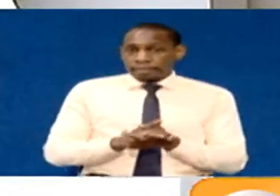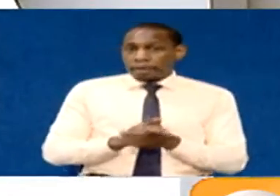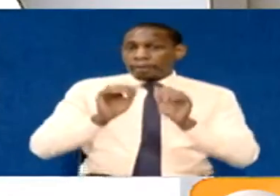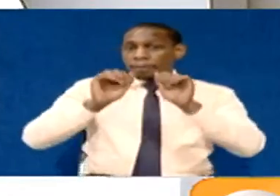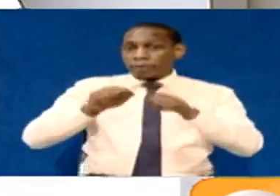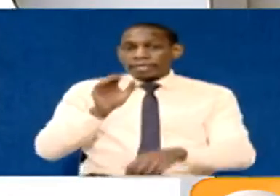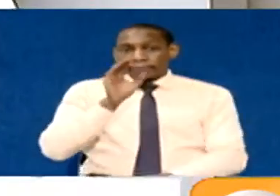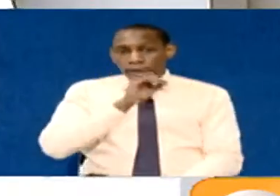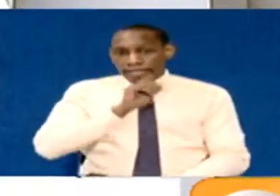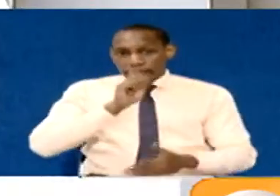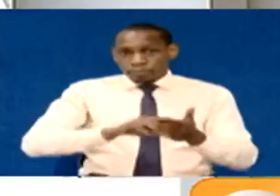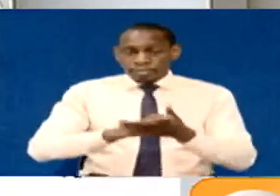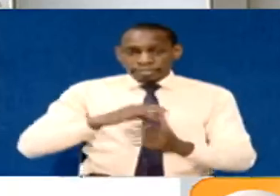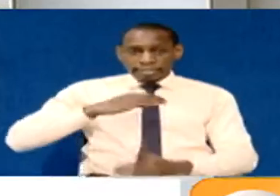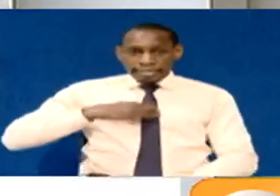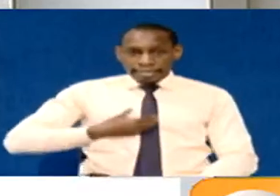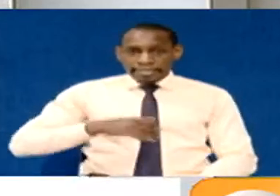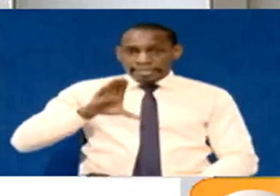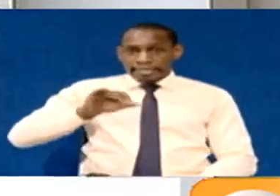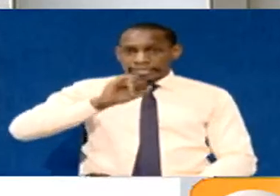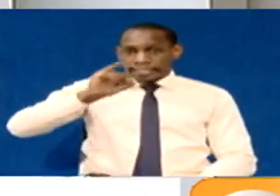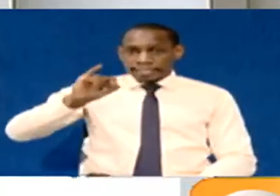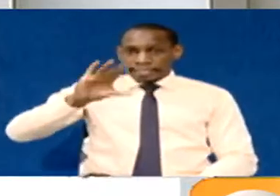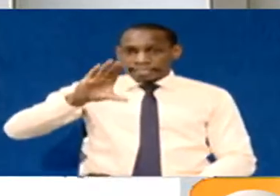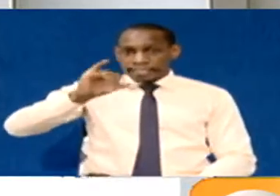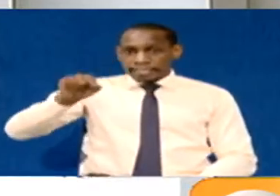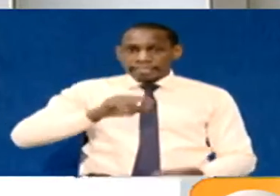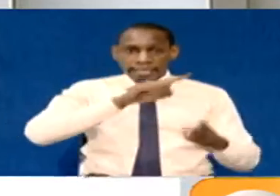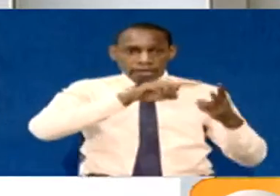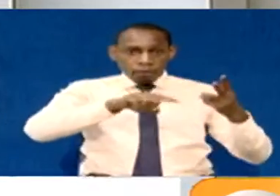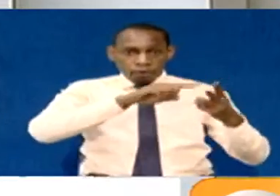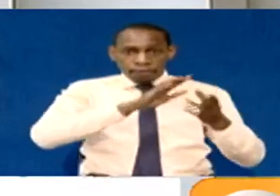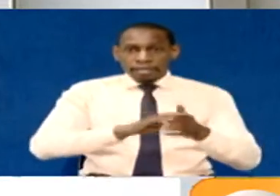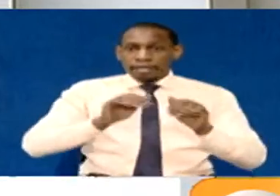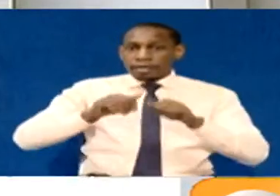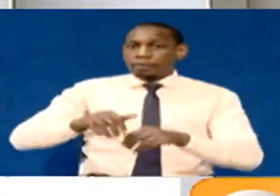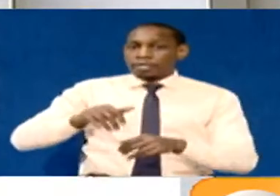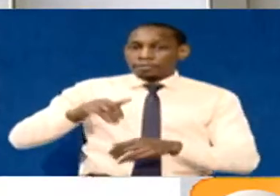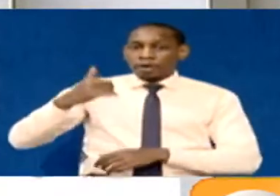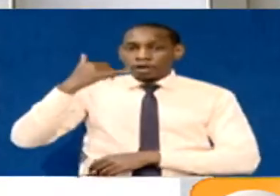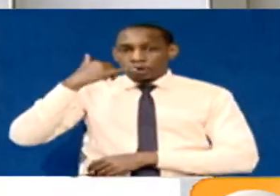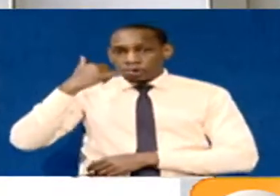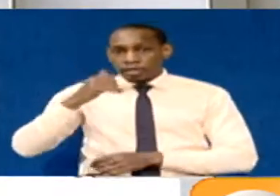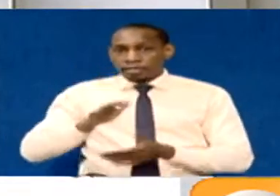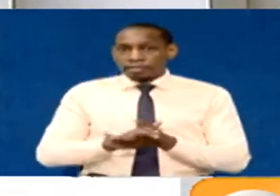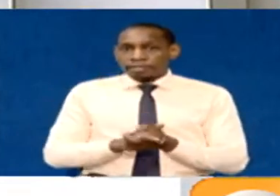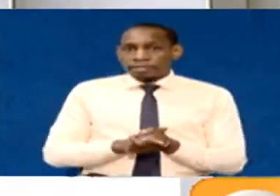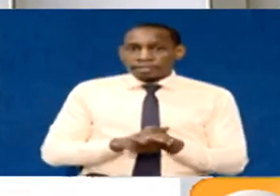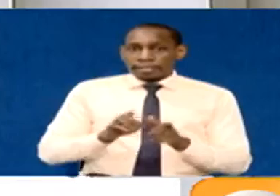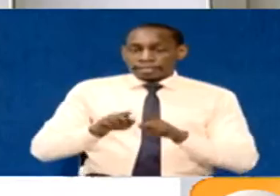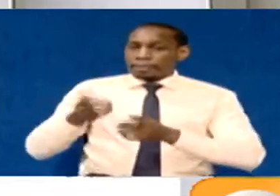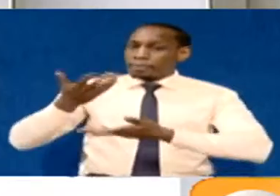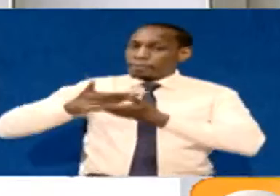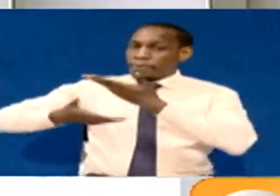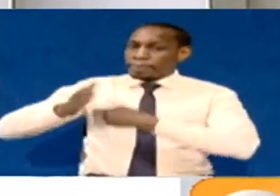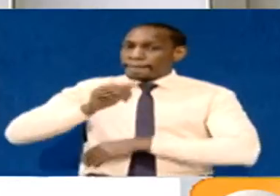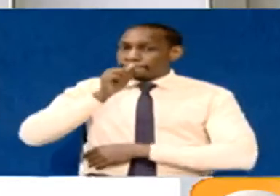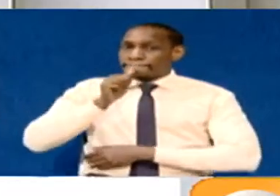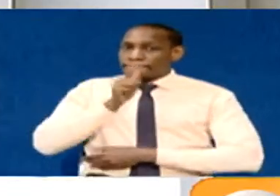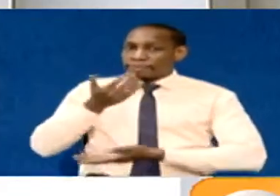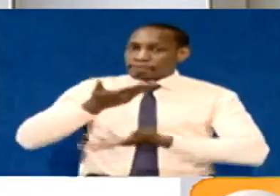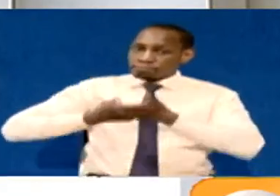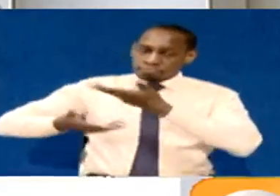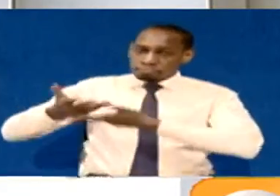supposed, that retired chief justices can actually place a call and have an audience, private audience